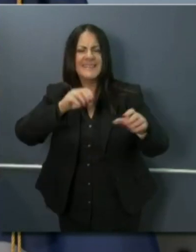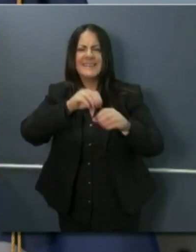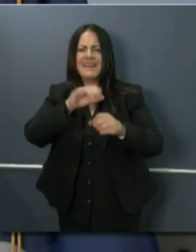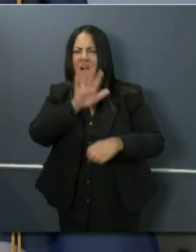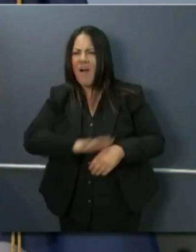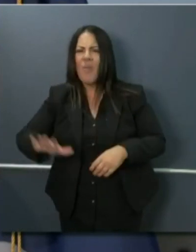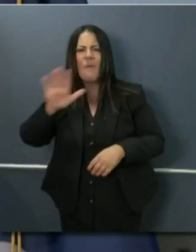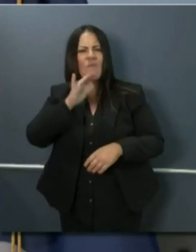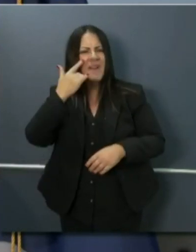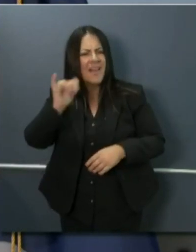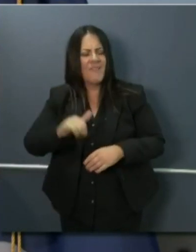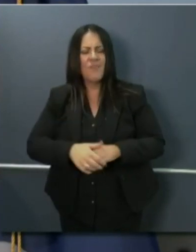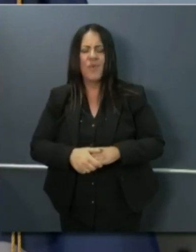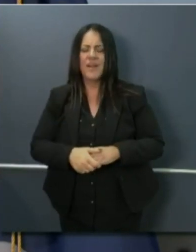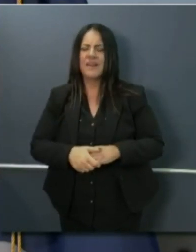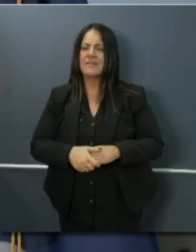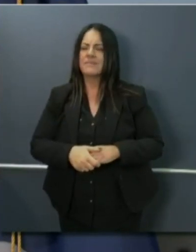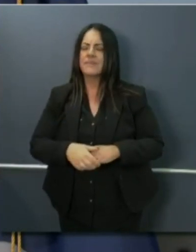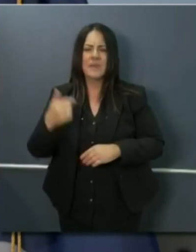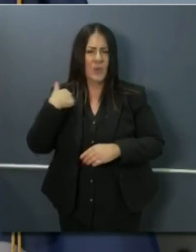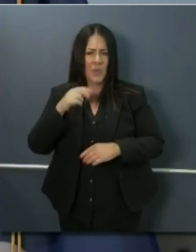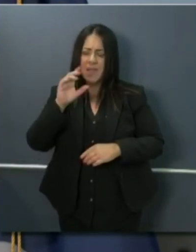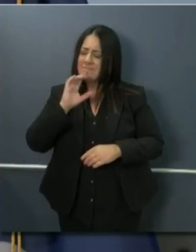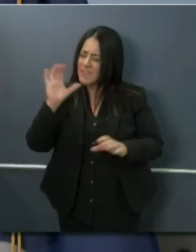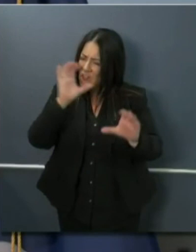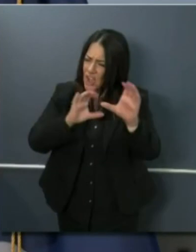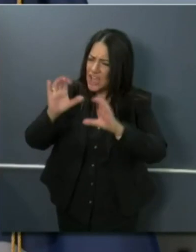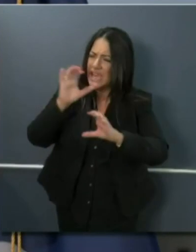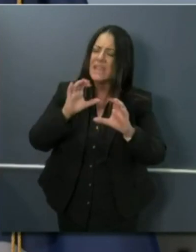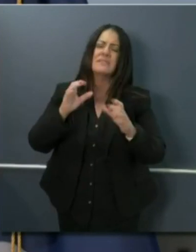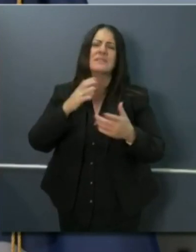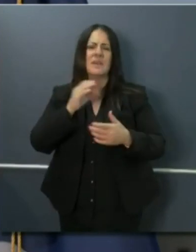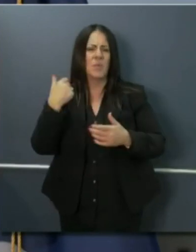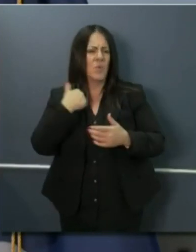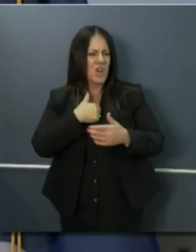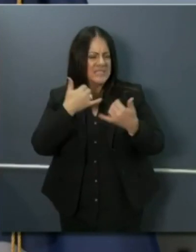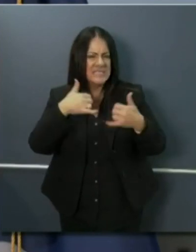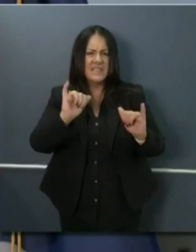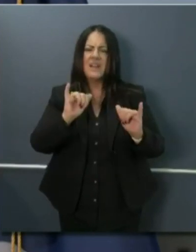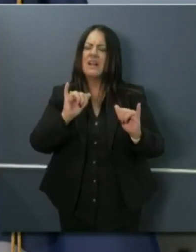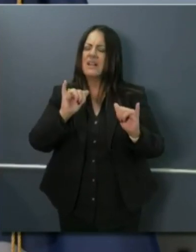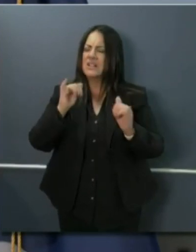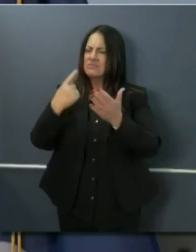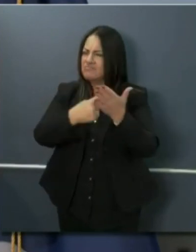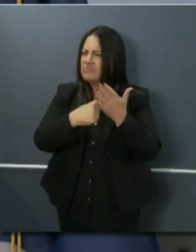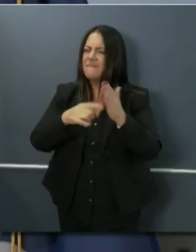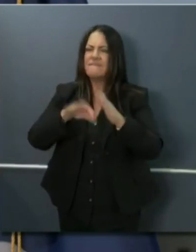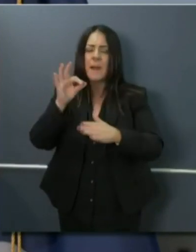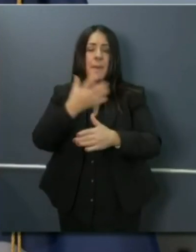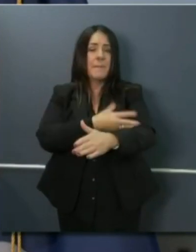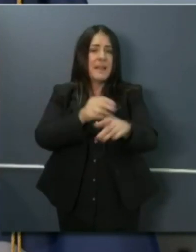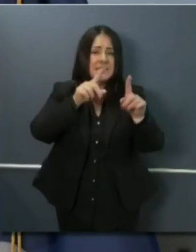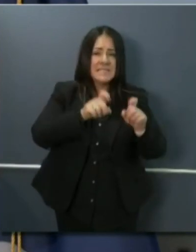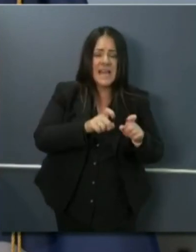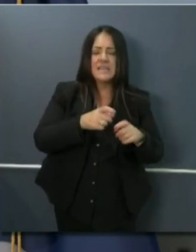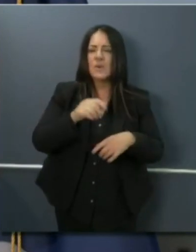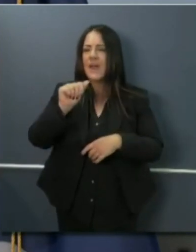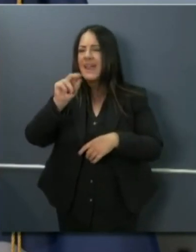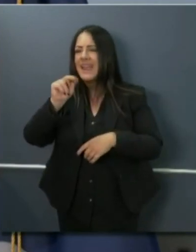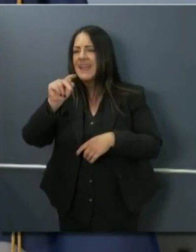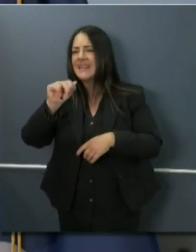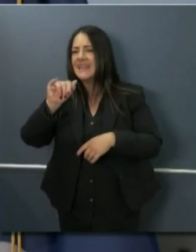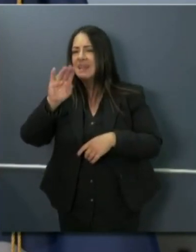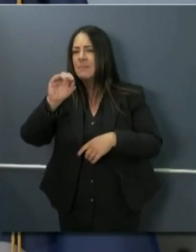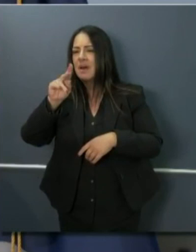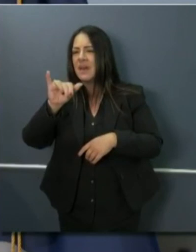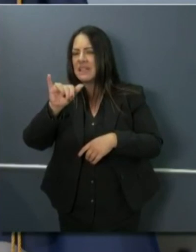California, and we've been looking at advanced conversations on looking at blood-based tests, looking at the antibody frame,